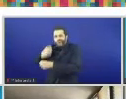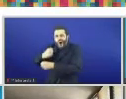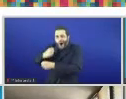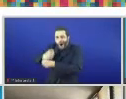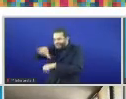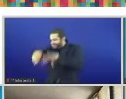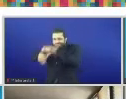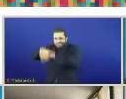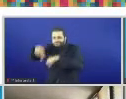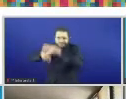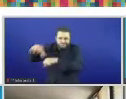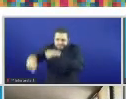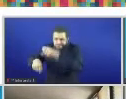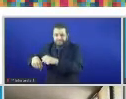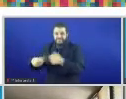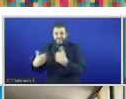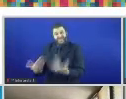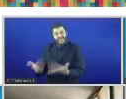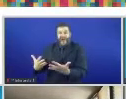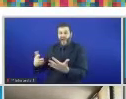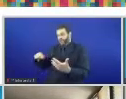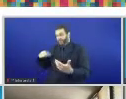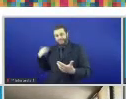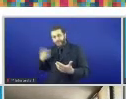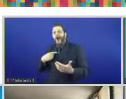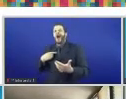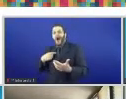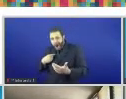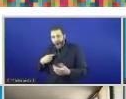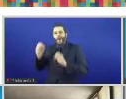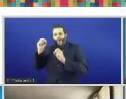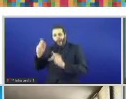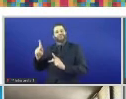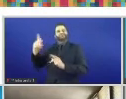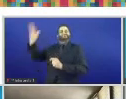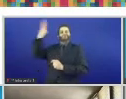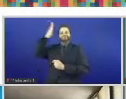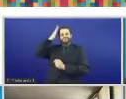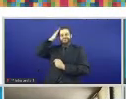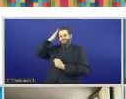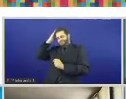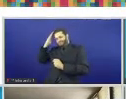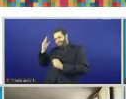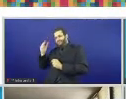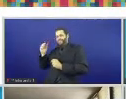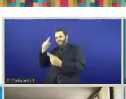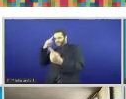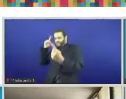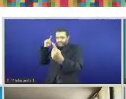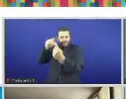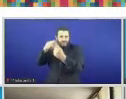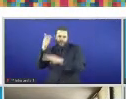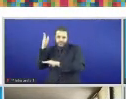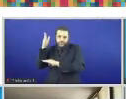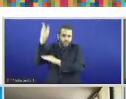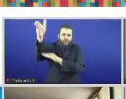who never gave up to and allowed and create the space for us to be here today. So I think whatever we discussed, we keep in mind that